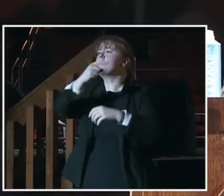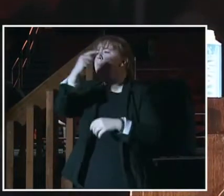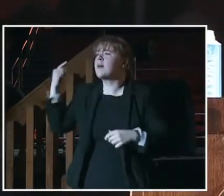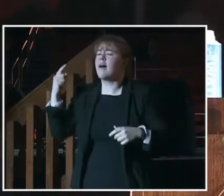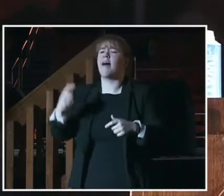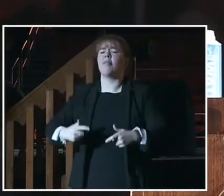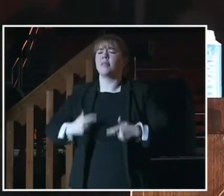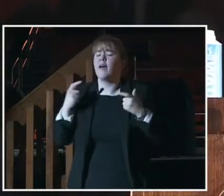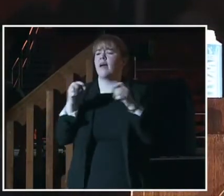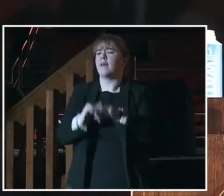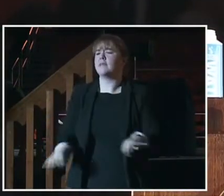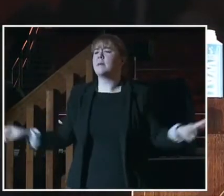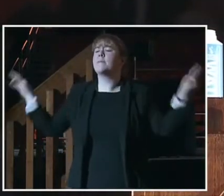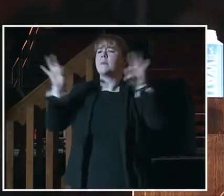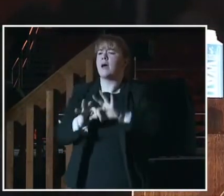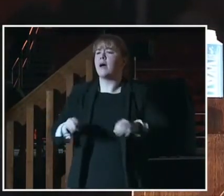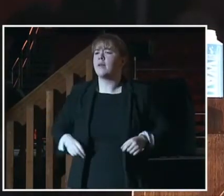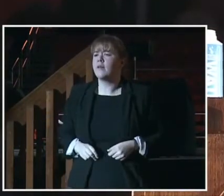Matter.